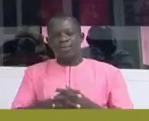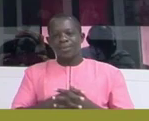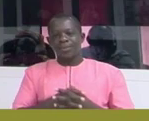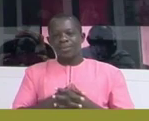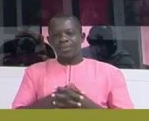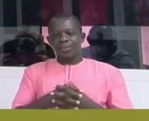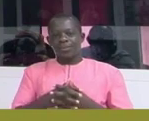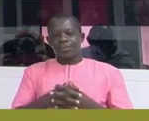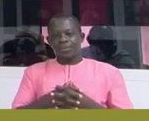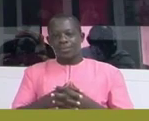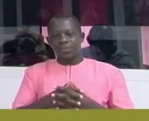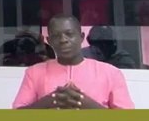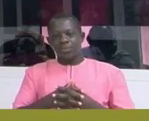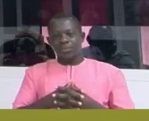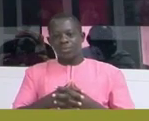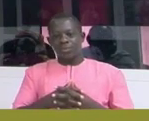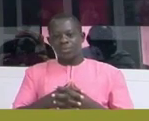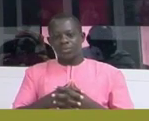Mhm.